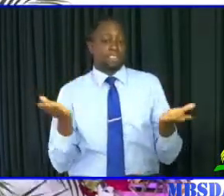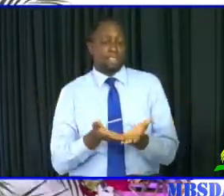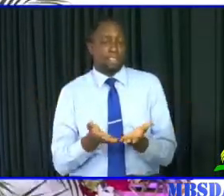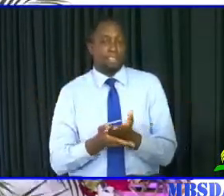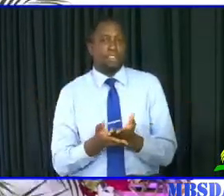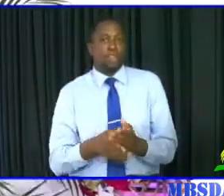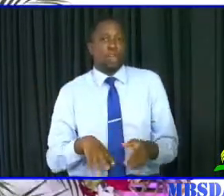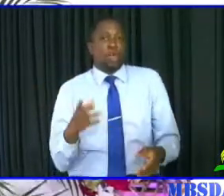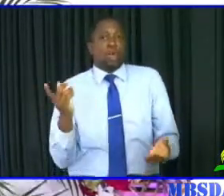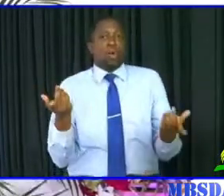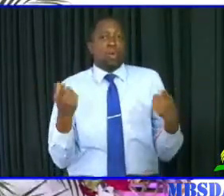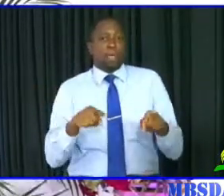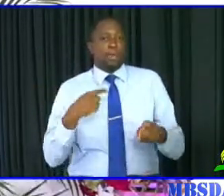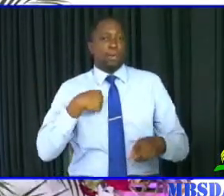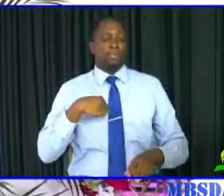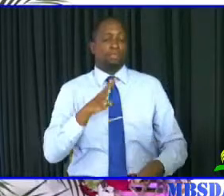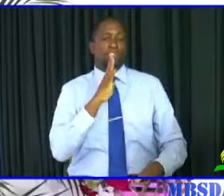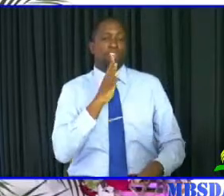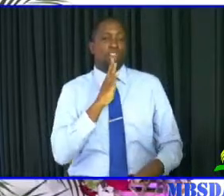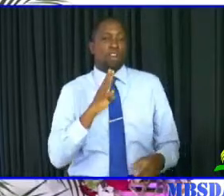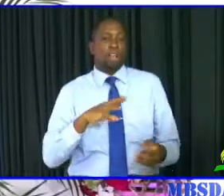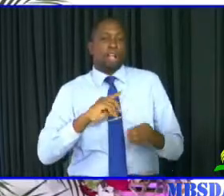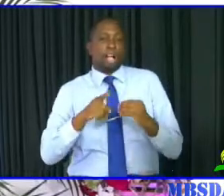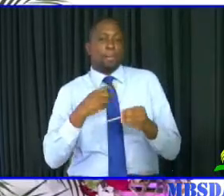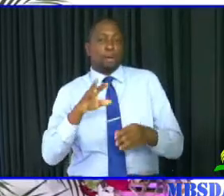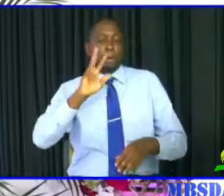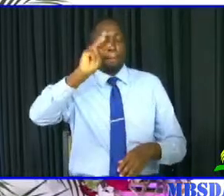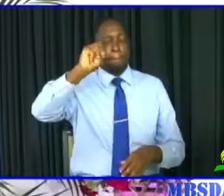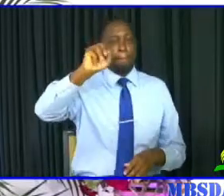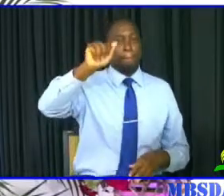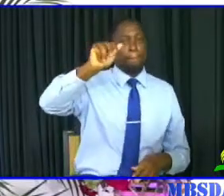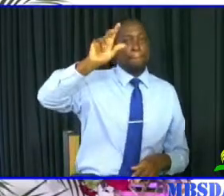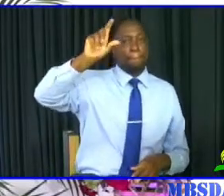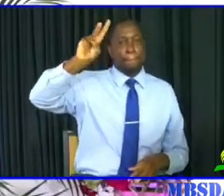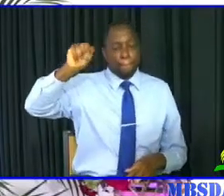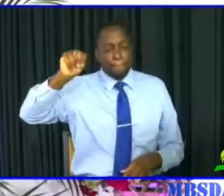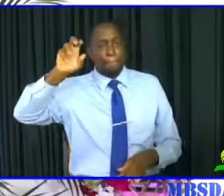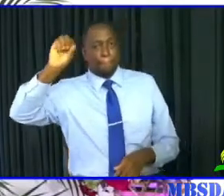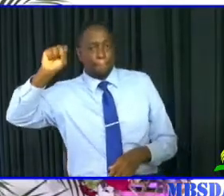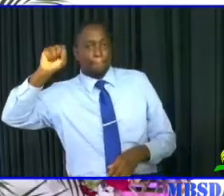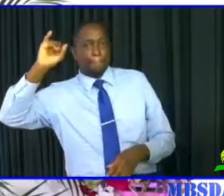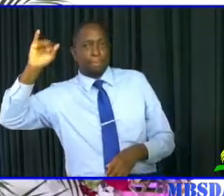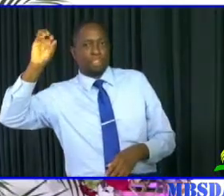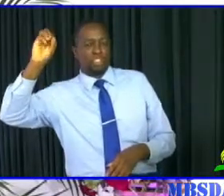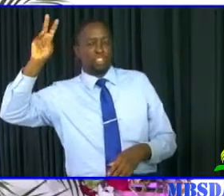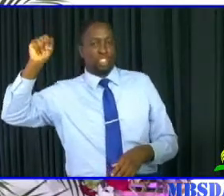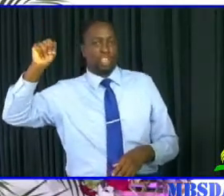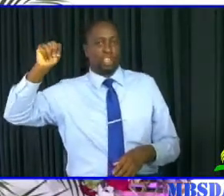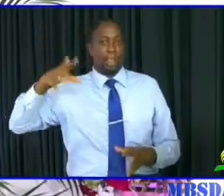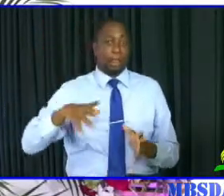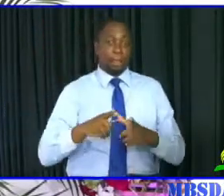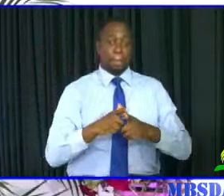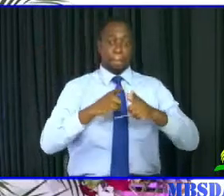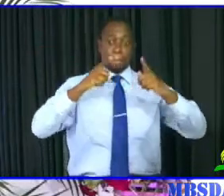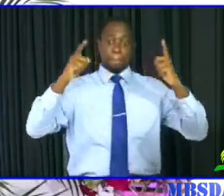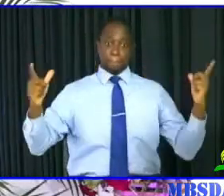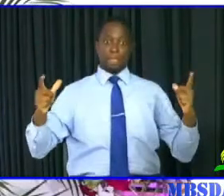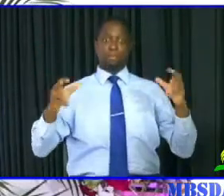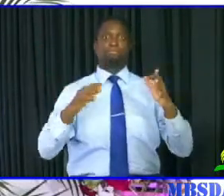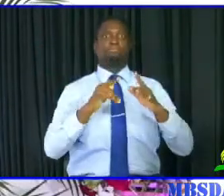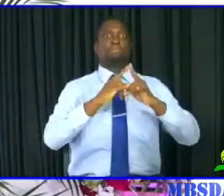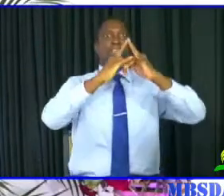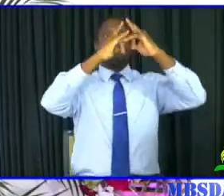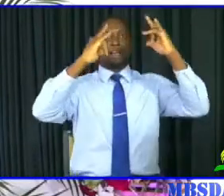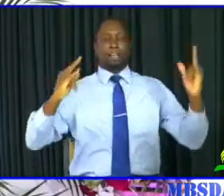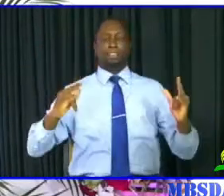about a mansion, it is a massive, it is a huge, it is a humongous house. Now think